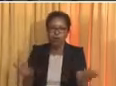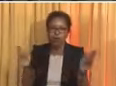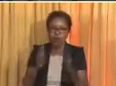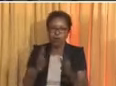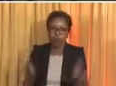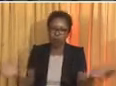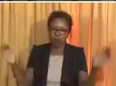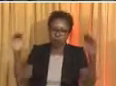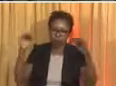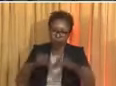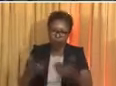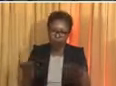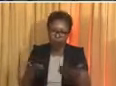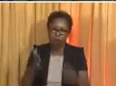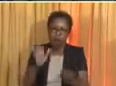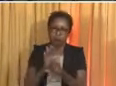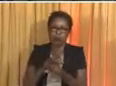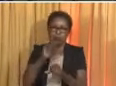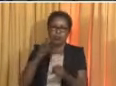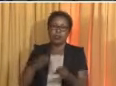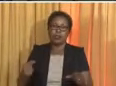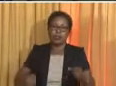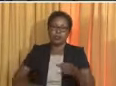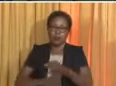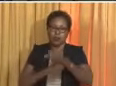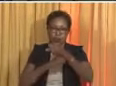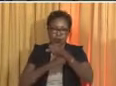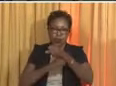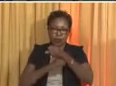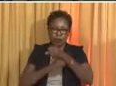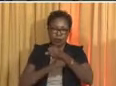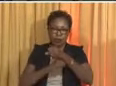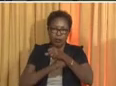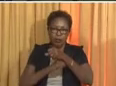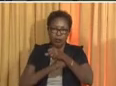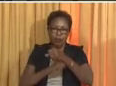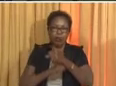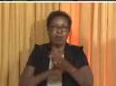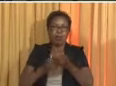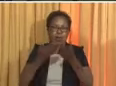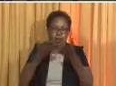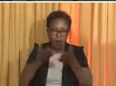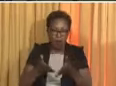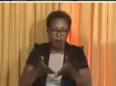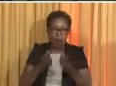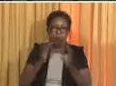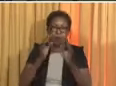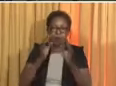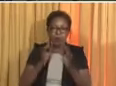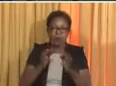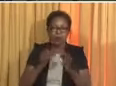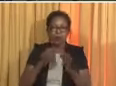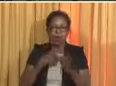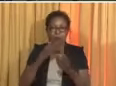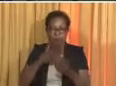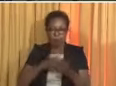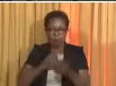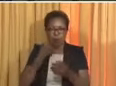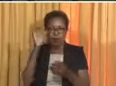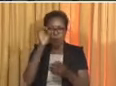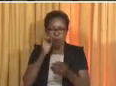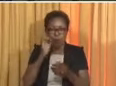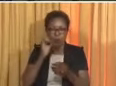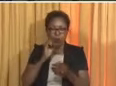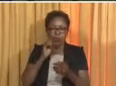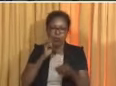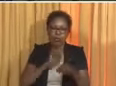must support it. Article 257 does not define popular initiative. Nevertheless, I am of the opinion that at the heart